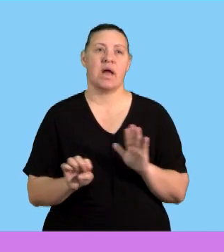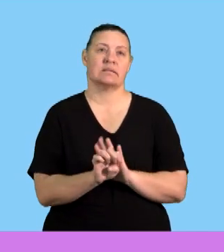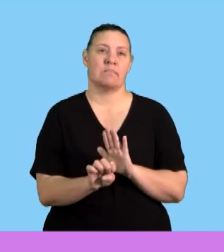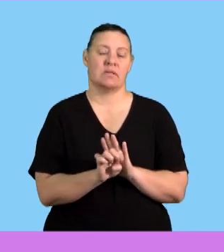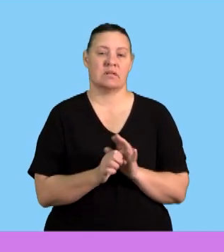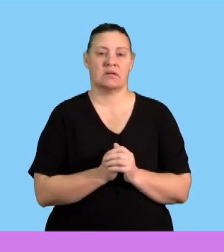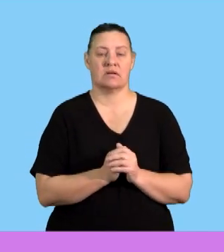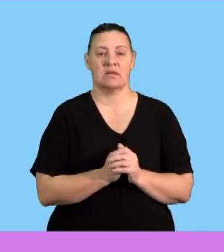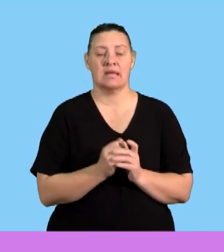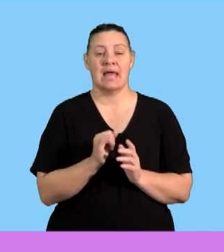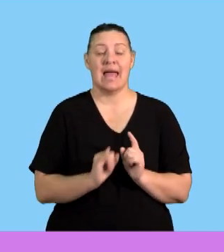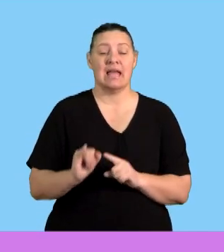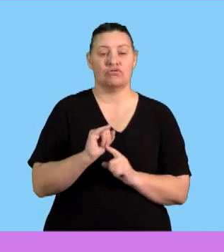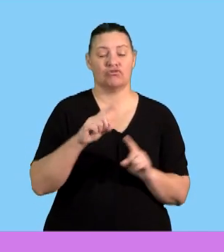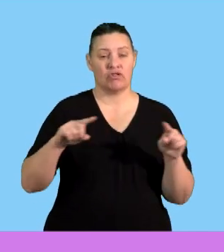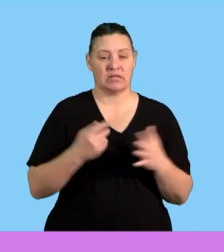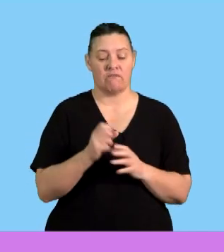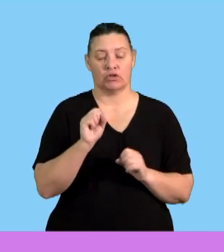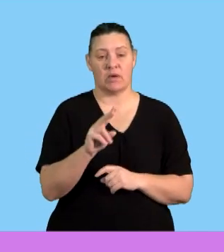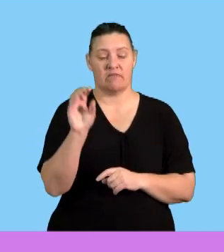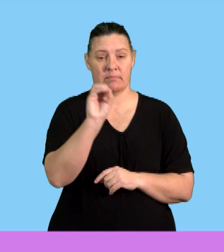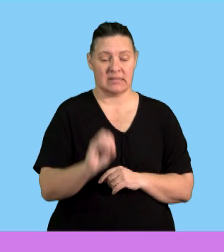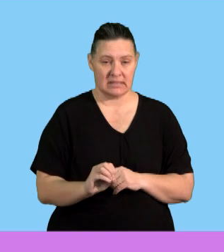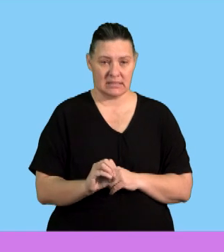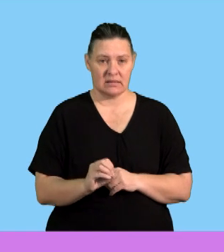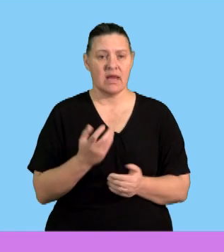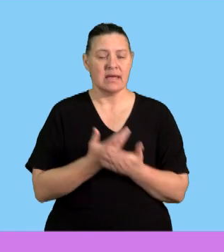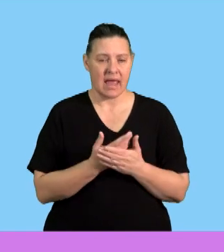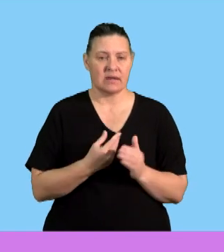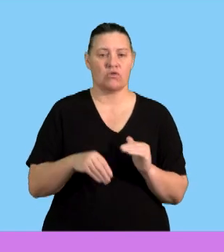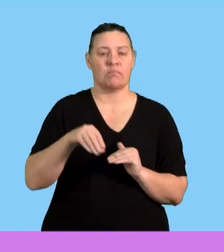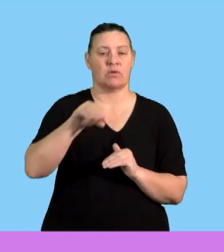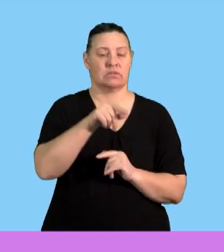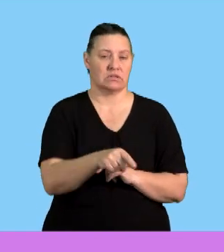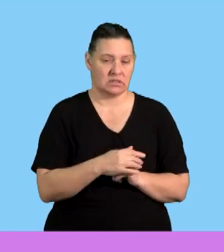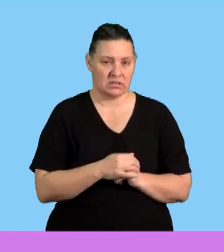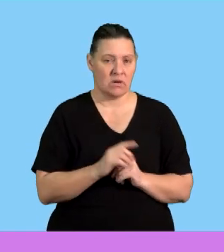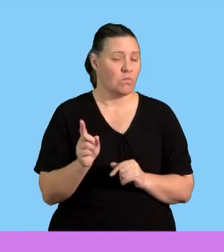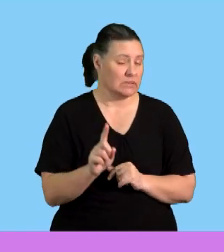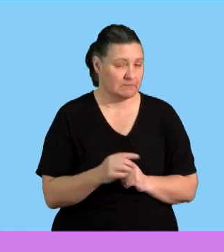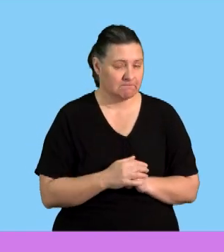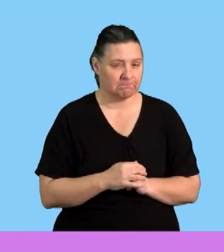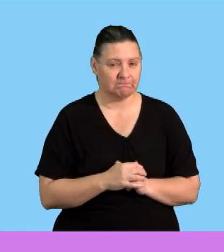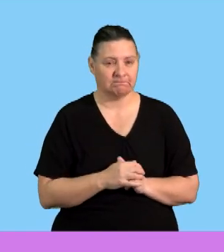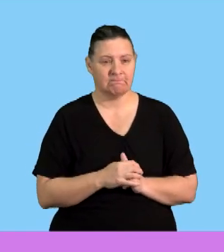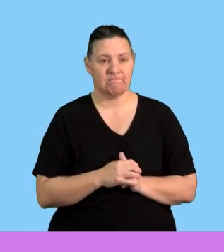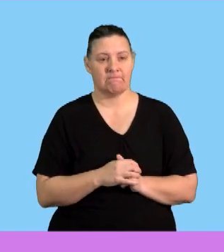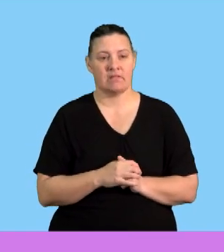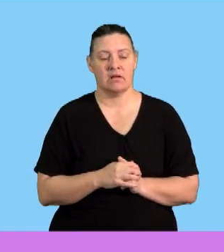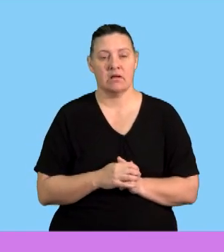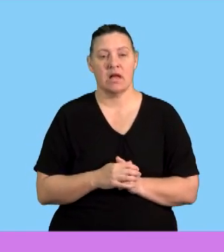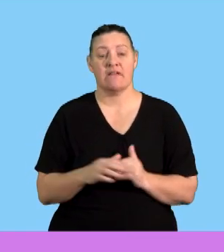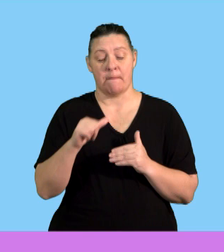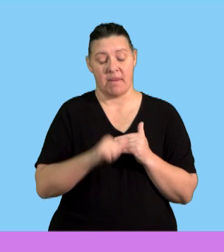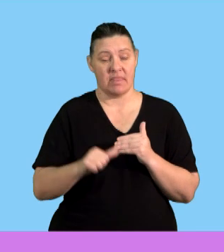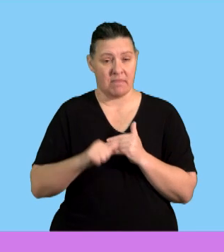for example, the interest rate of 12% can be compounded as follows.